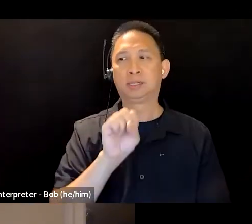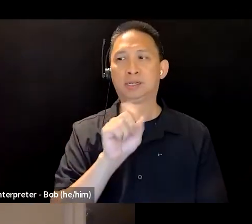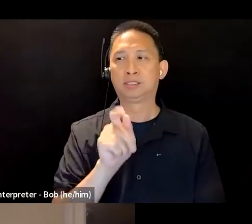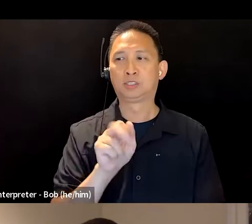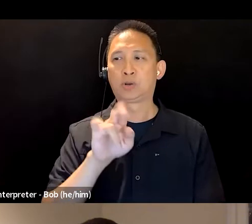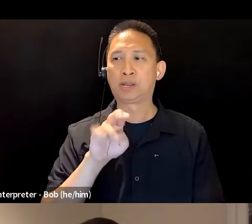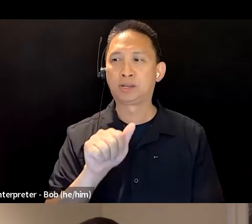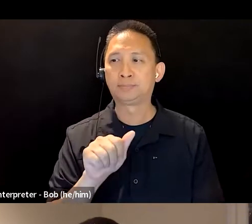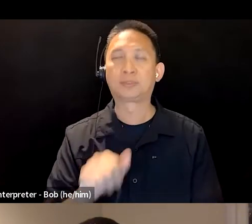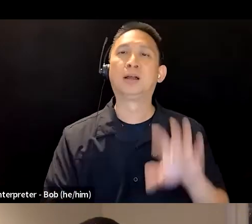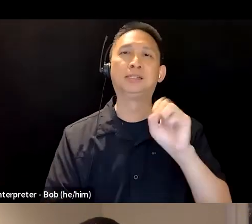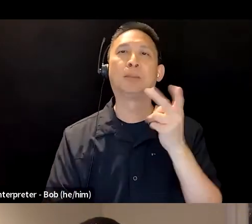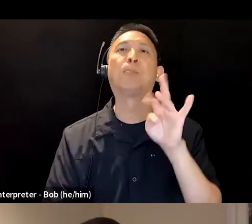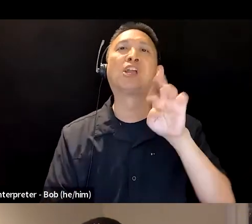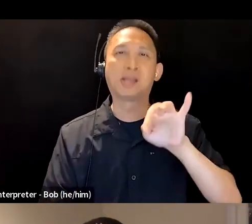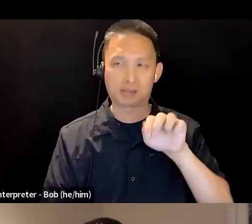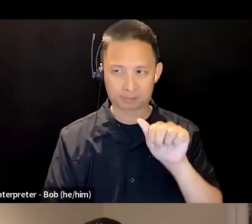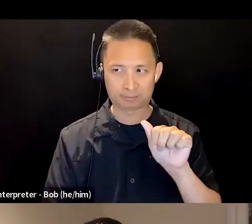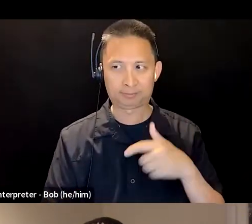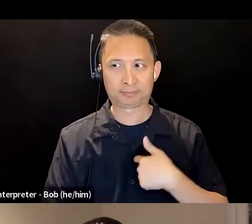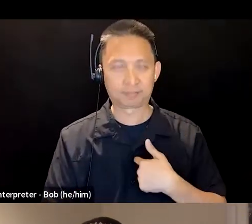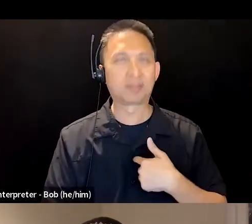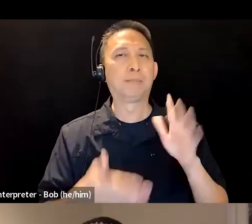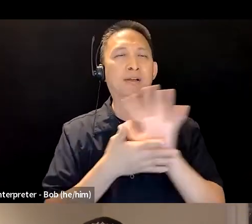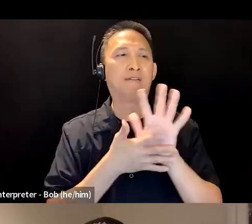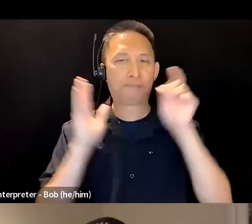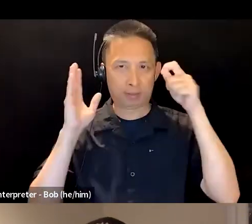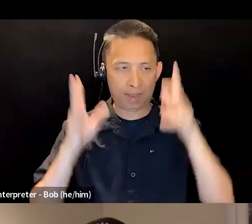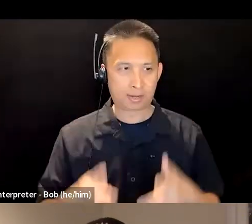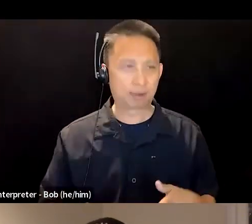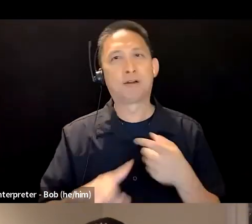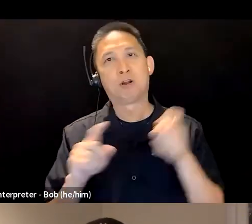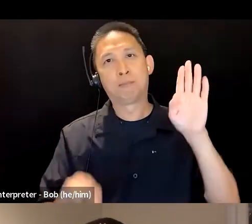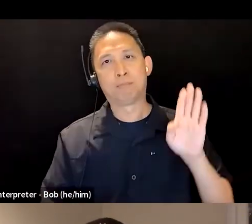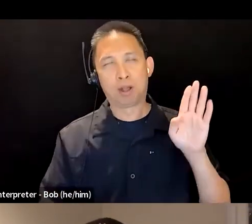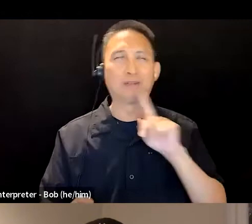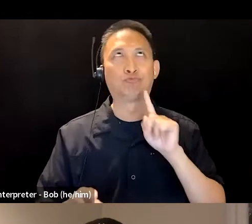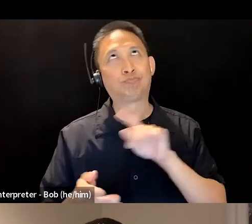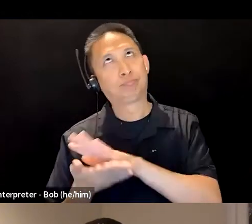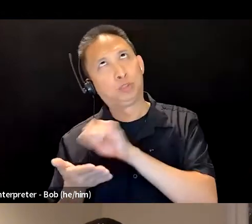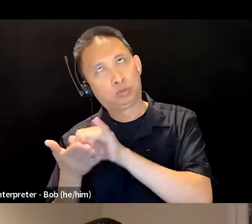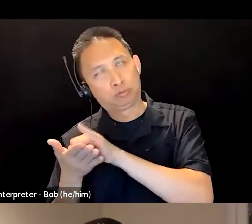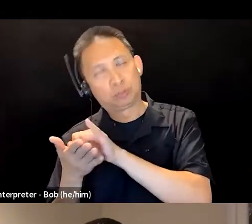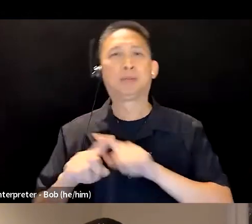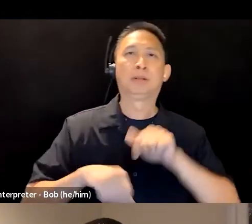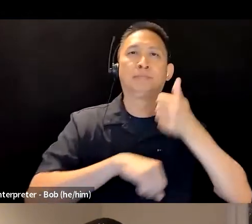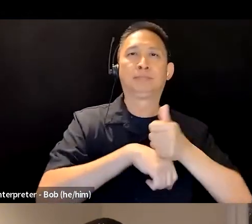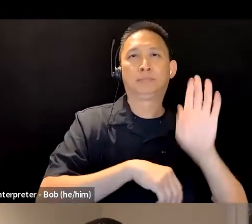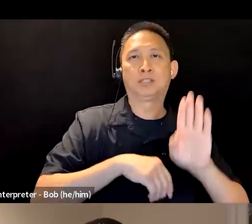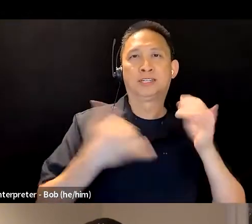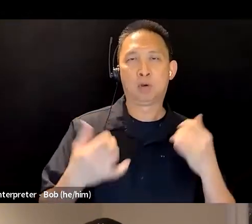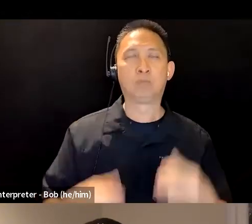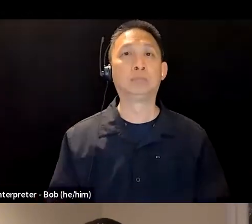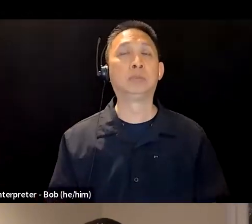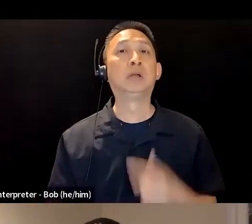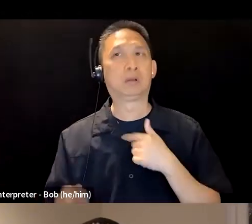am Sabrina Avilés. I am a Latina filmmaker based out of Boston, originally from New York. And right out of college,